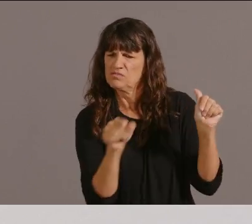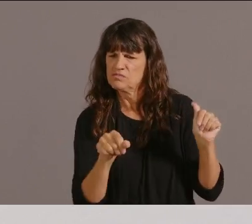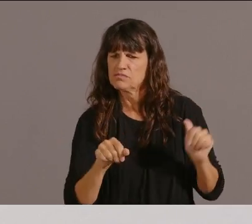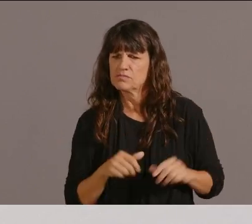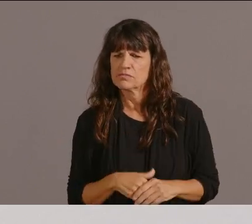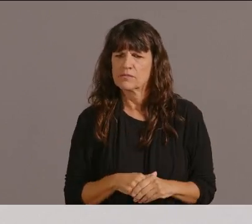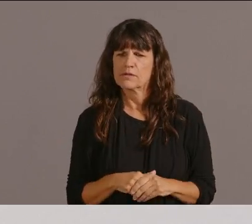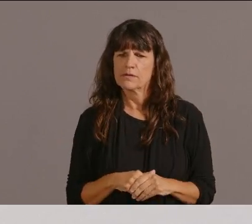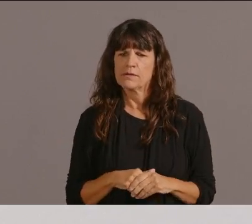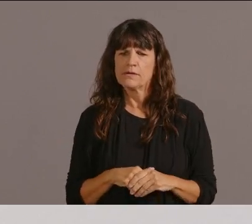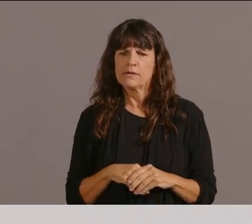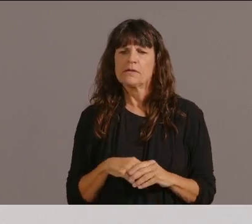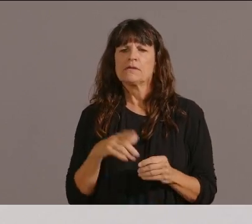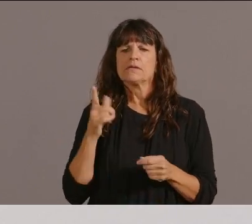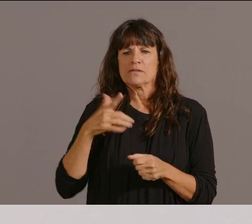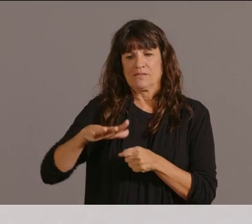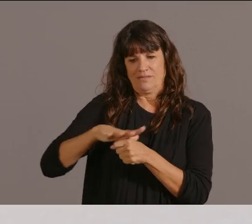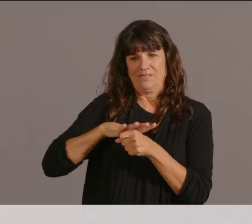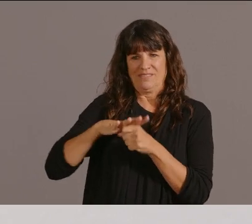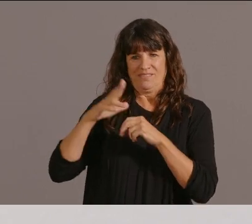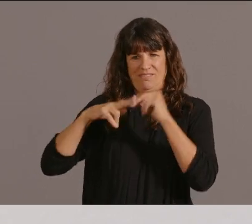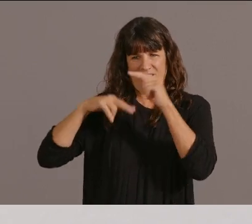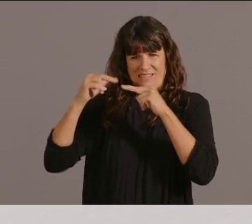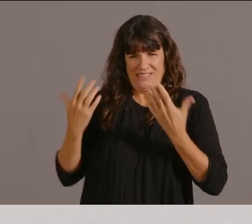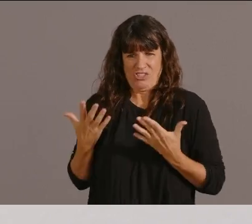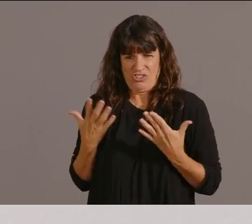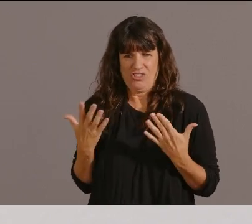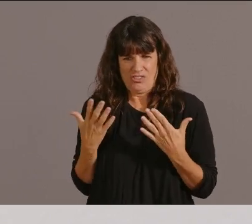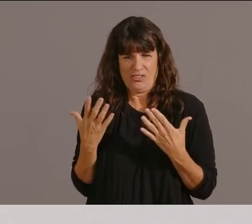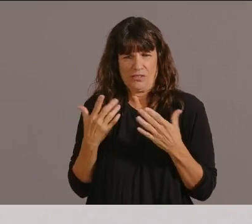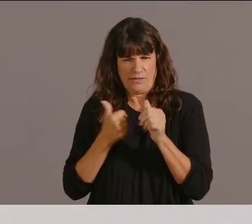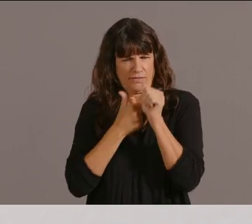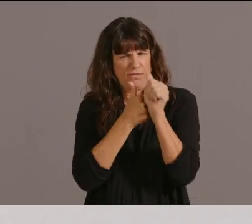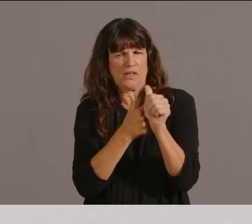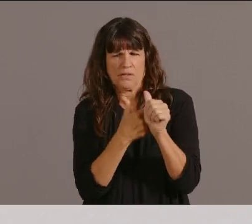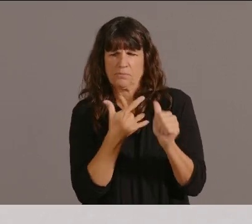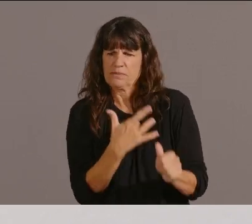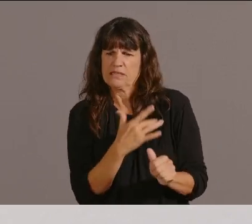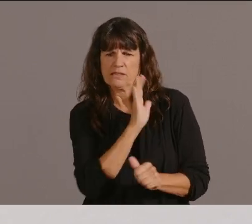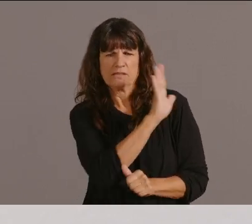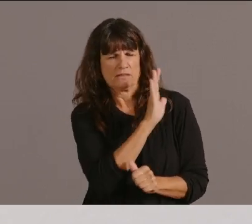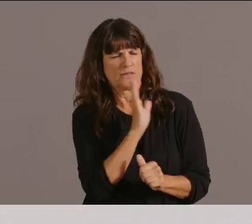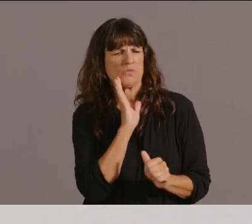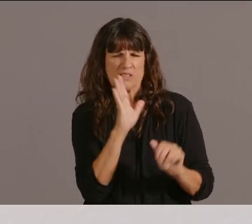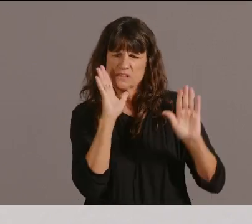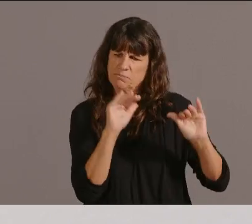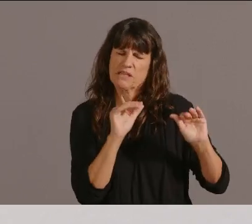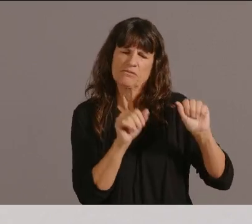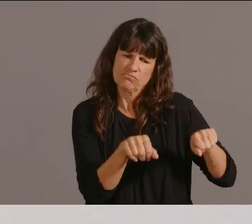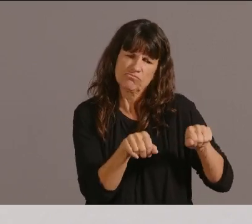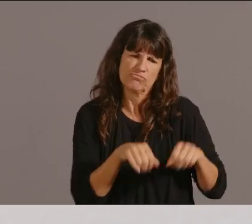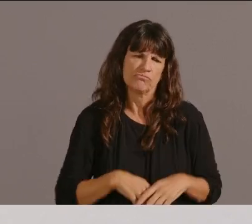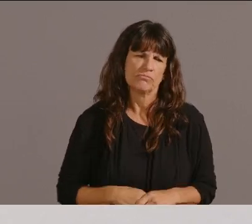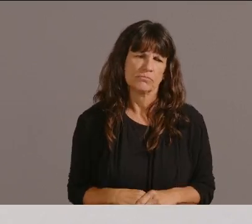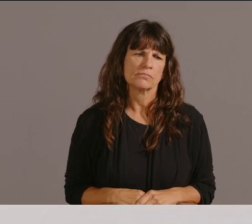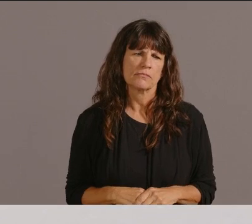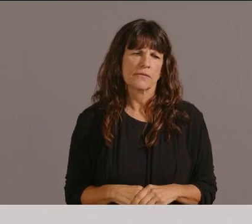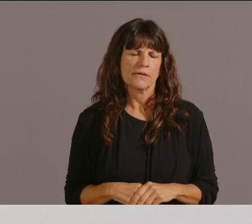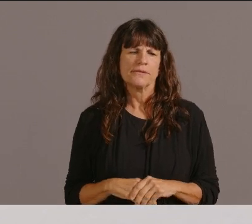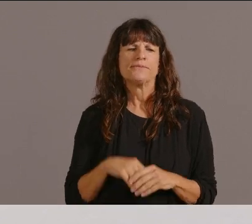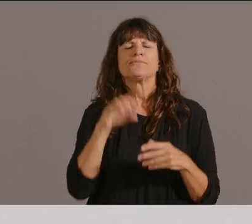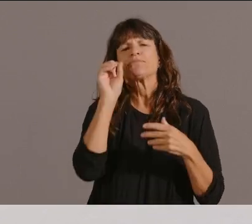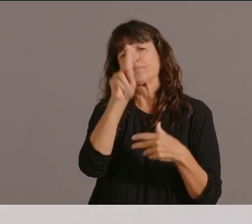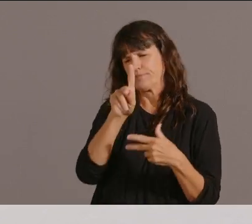CMS regulated facilities. Okay, and then finally, we're getting to the point where transmission rates are in